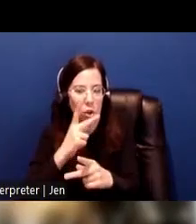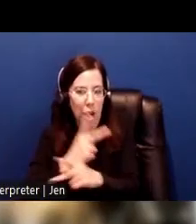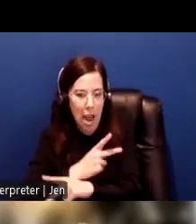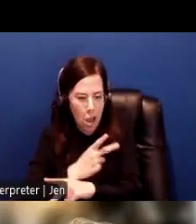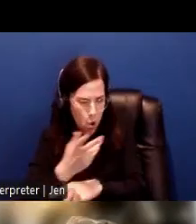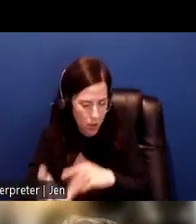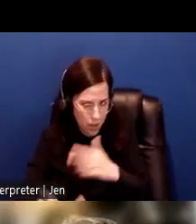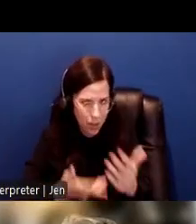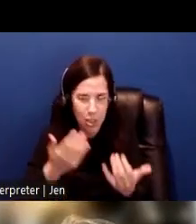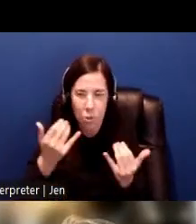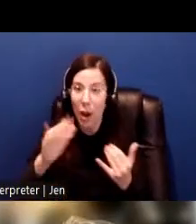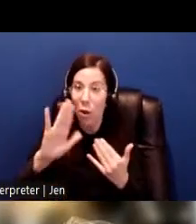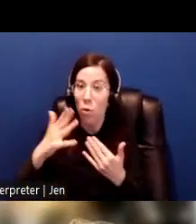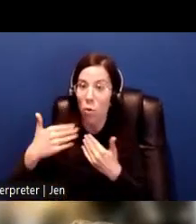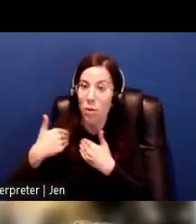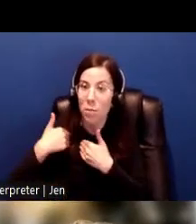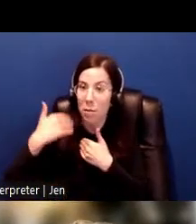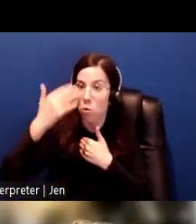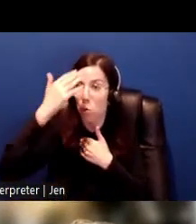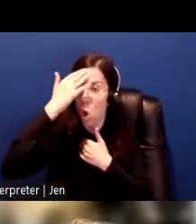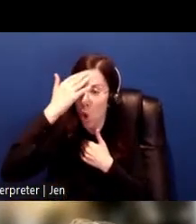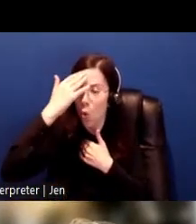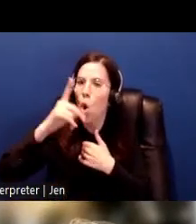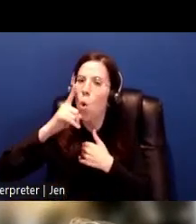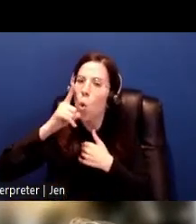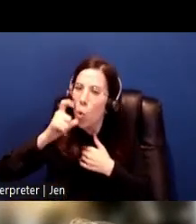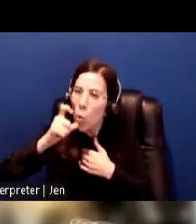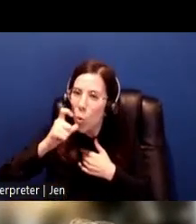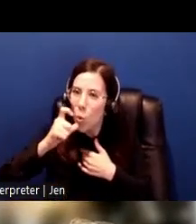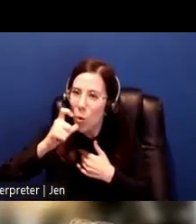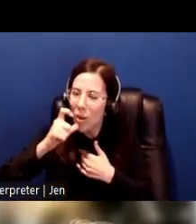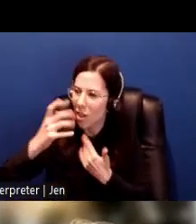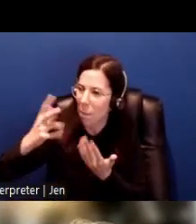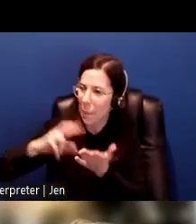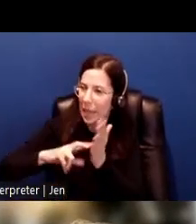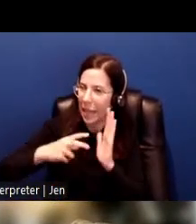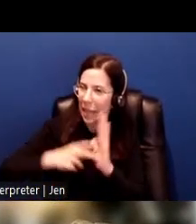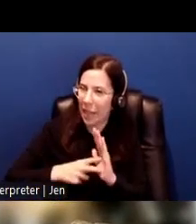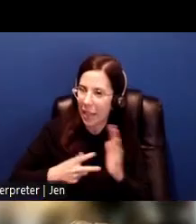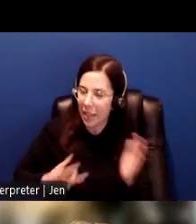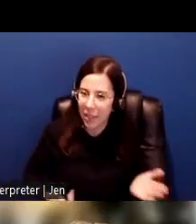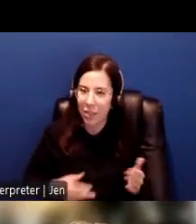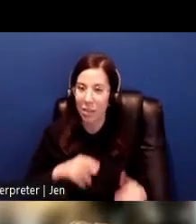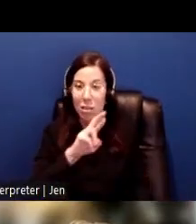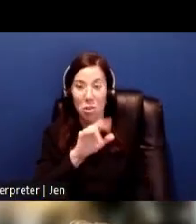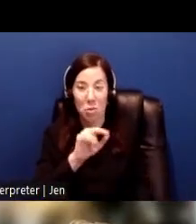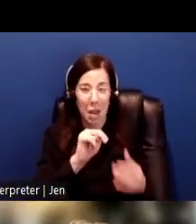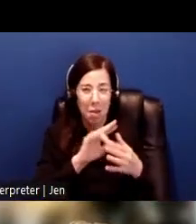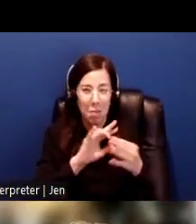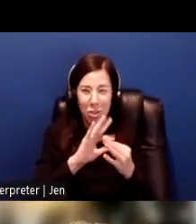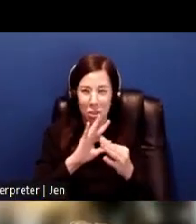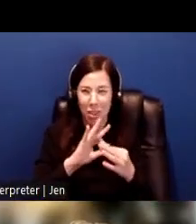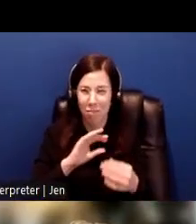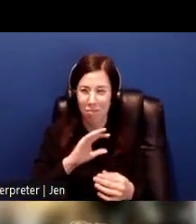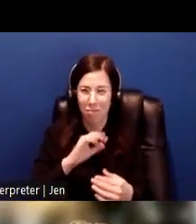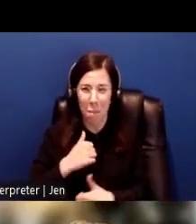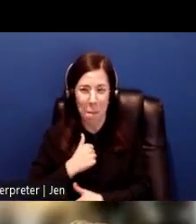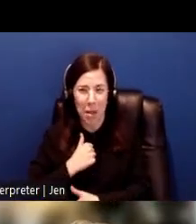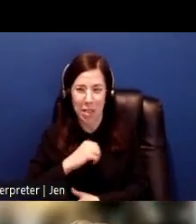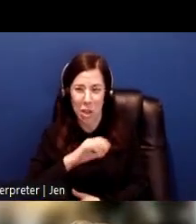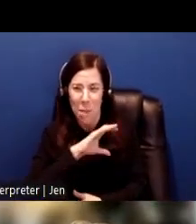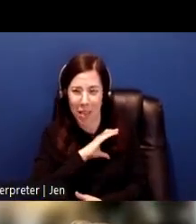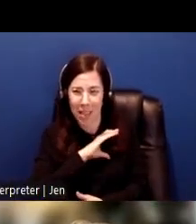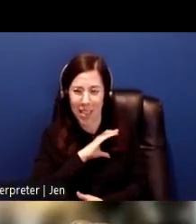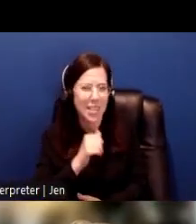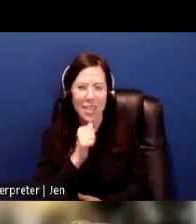job to know who, because as Ryan pointed out, military police or just police doesn't mean the same